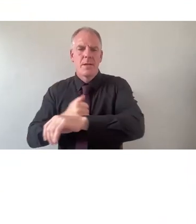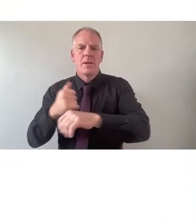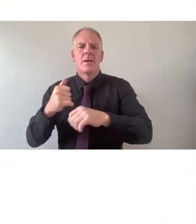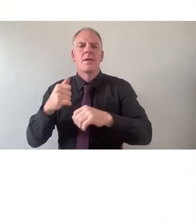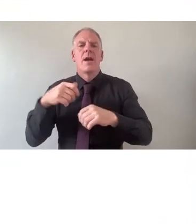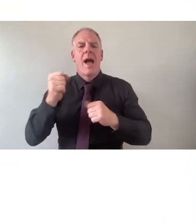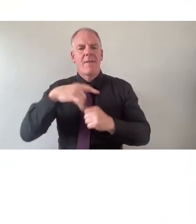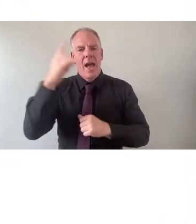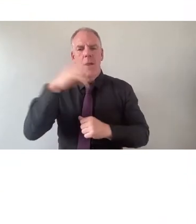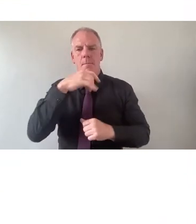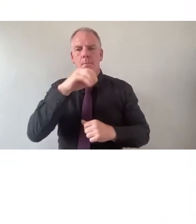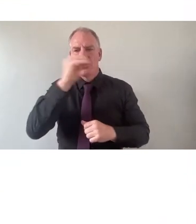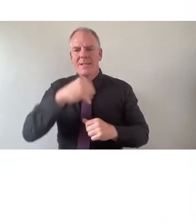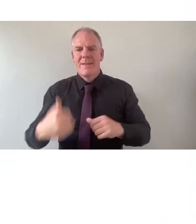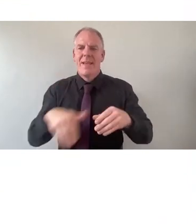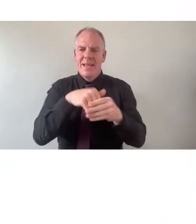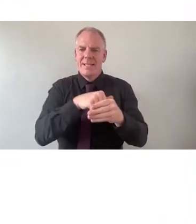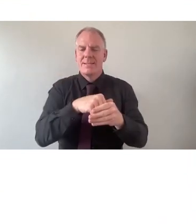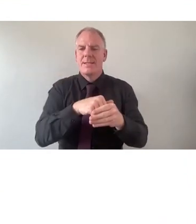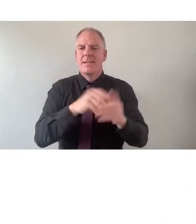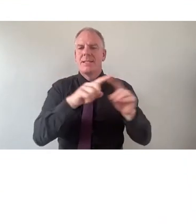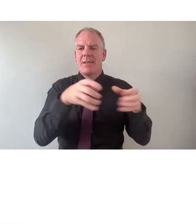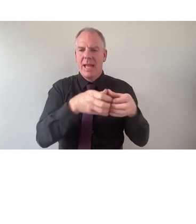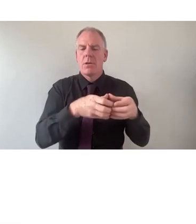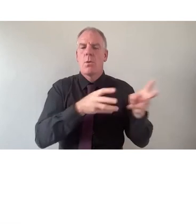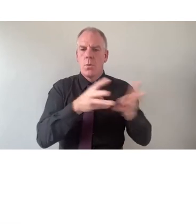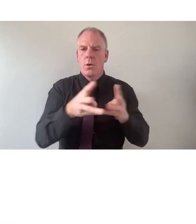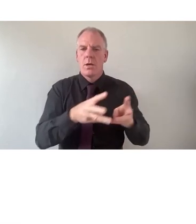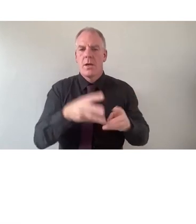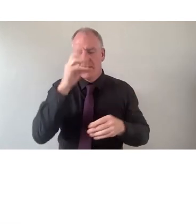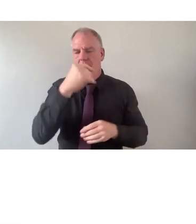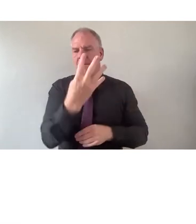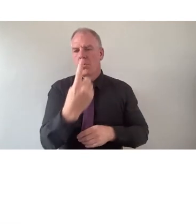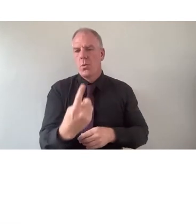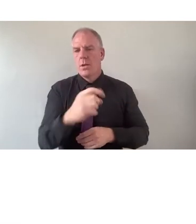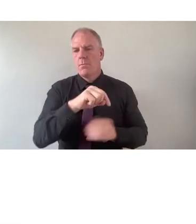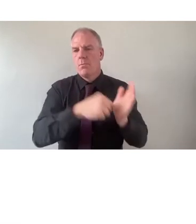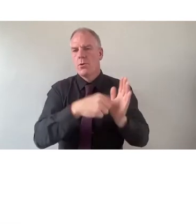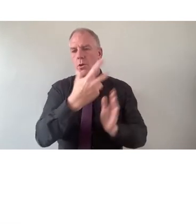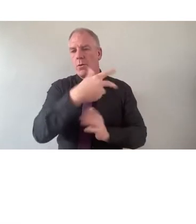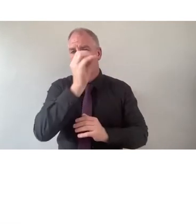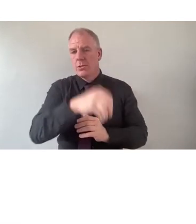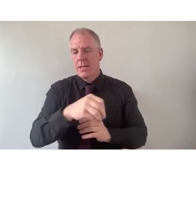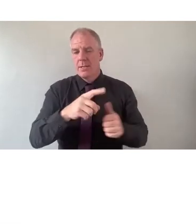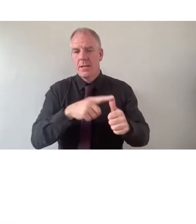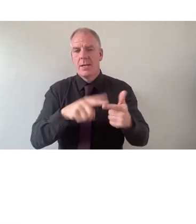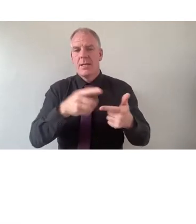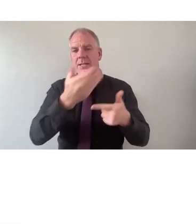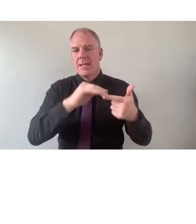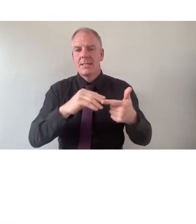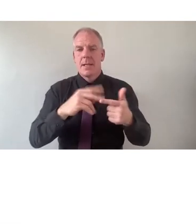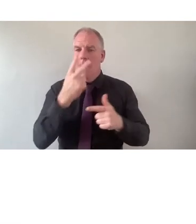that a much higher percentage are actually working. So it's 41.3%, whereas the next category will be those with a blindness,